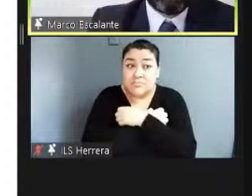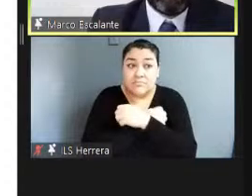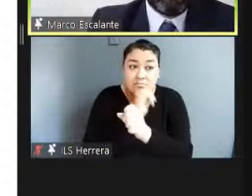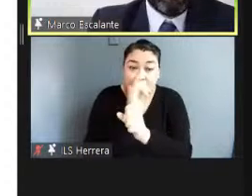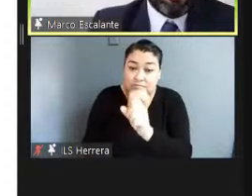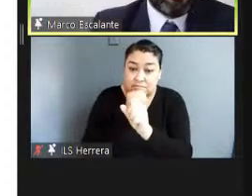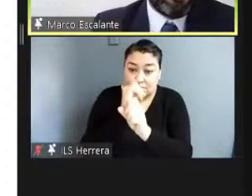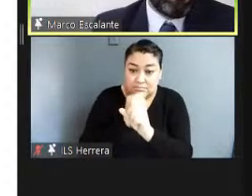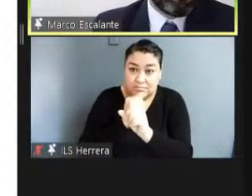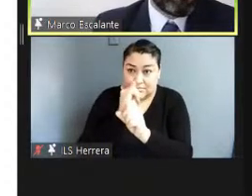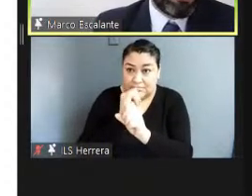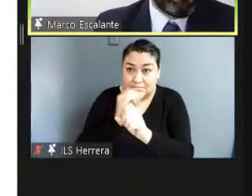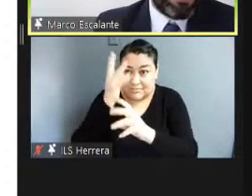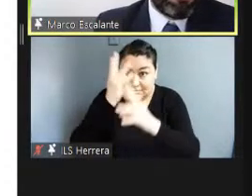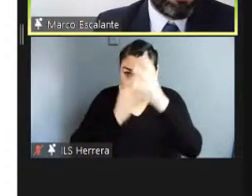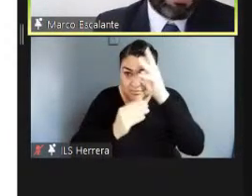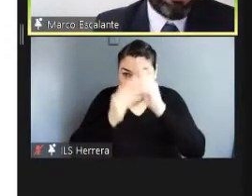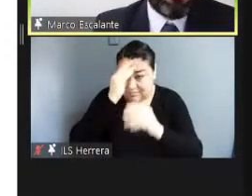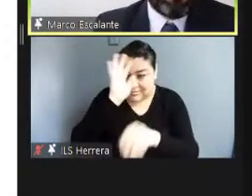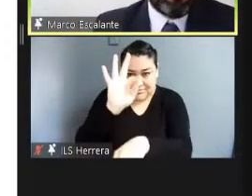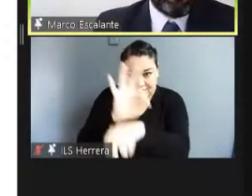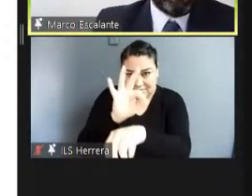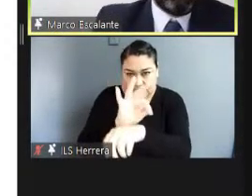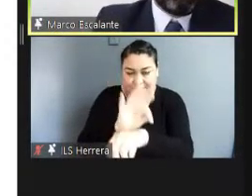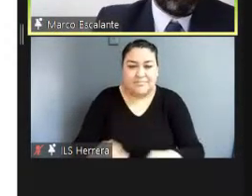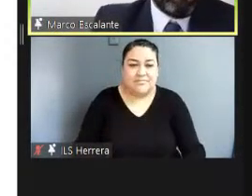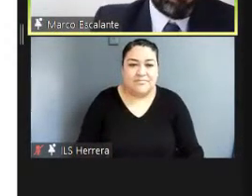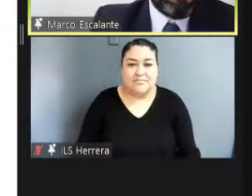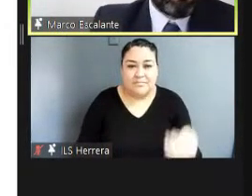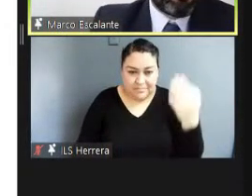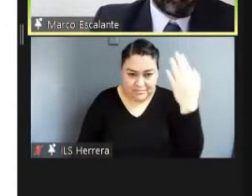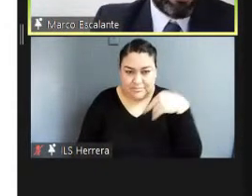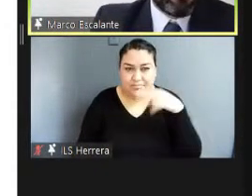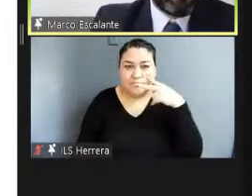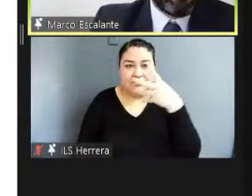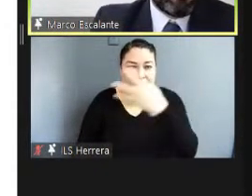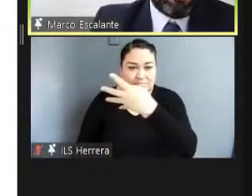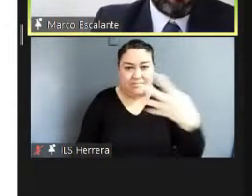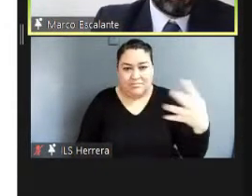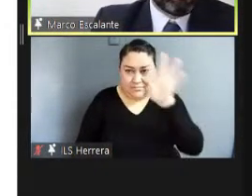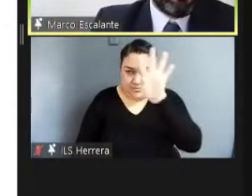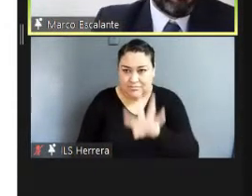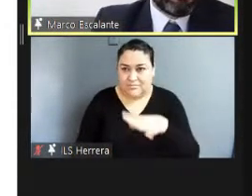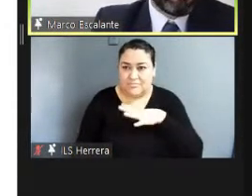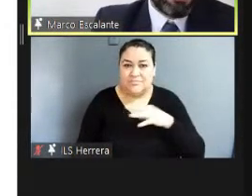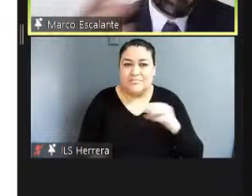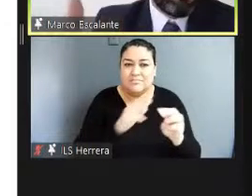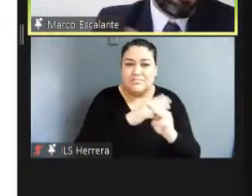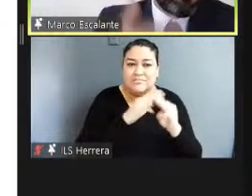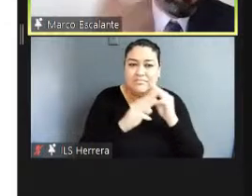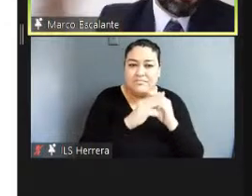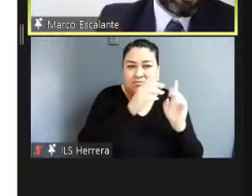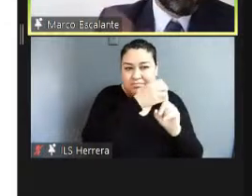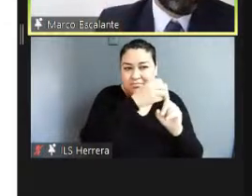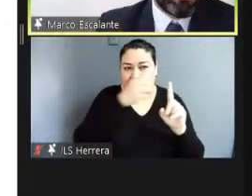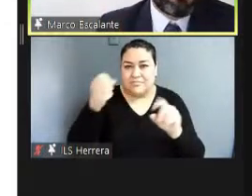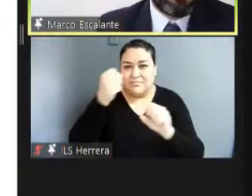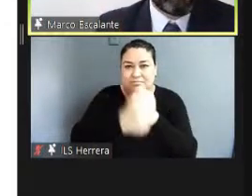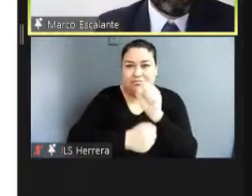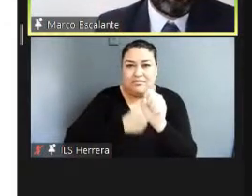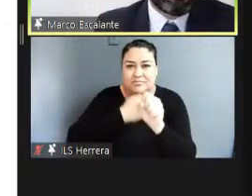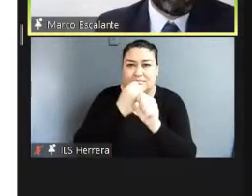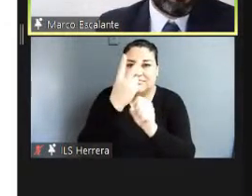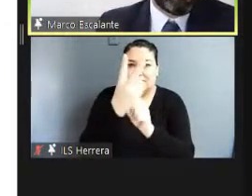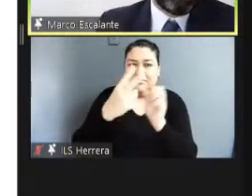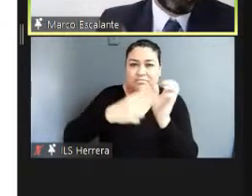giving this kind of training. And they need to be They need to have full knowledge of